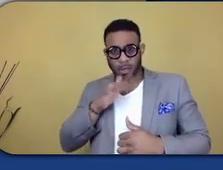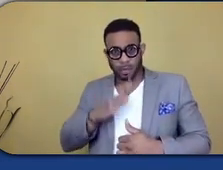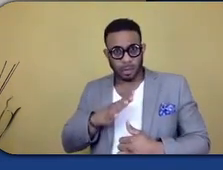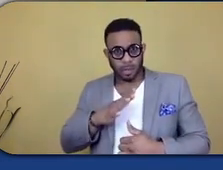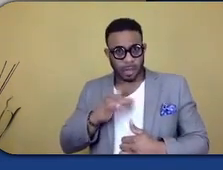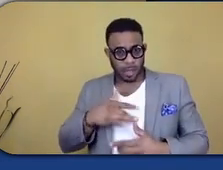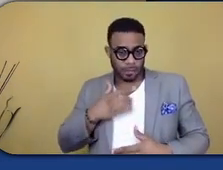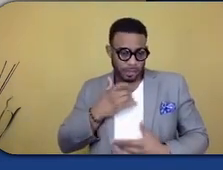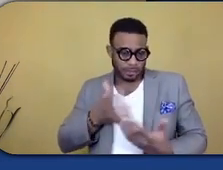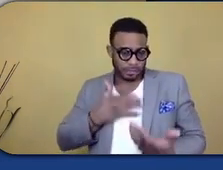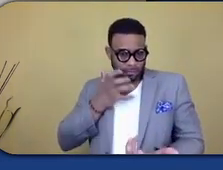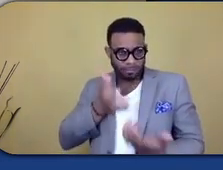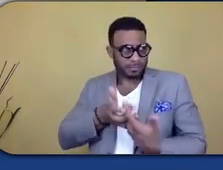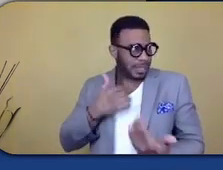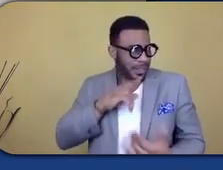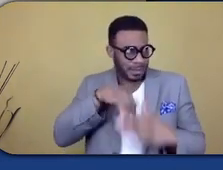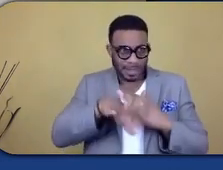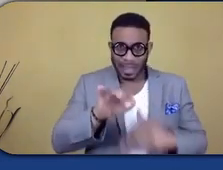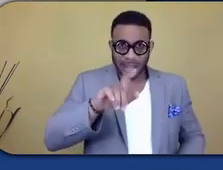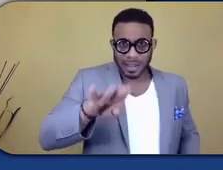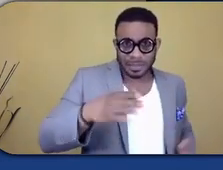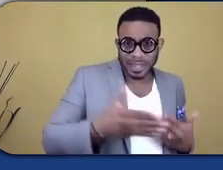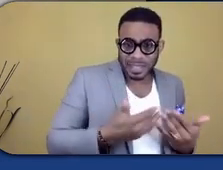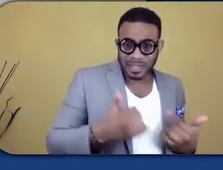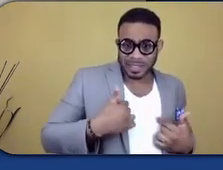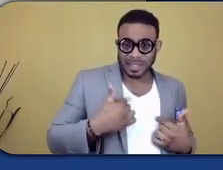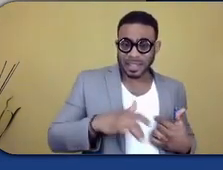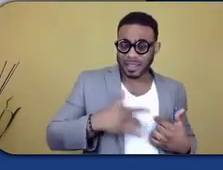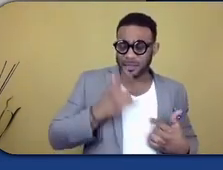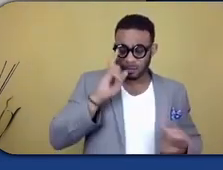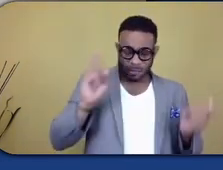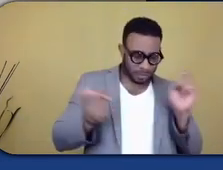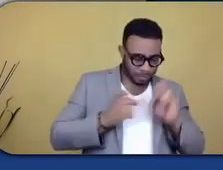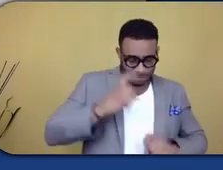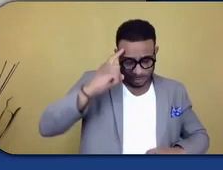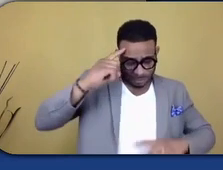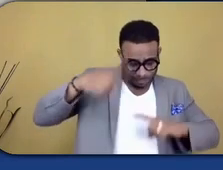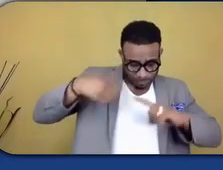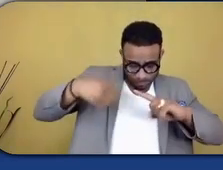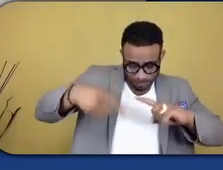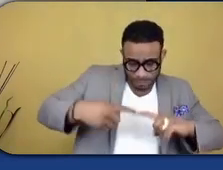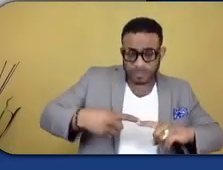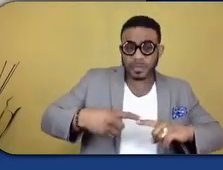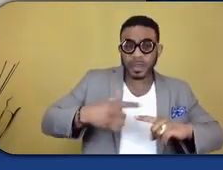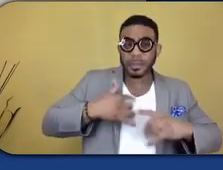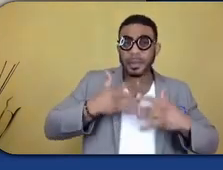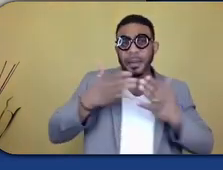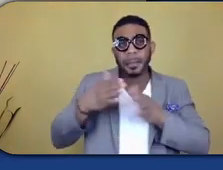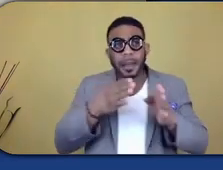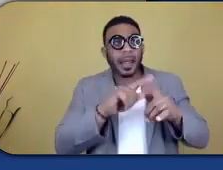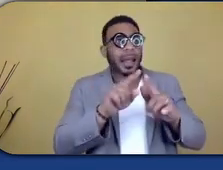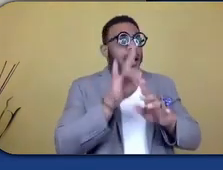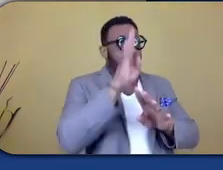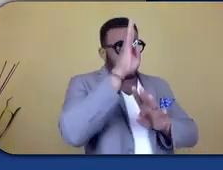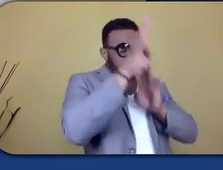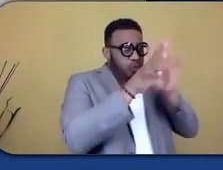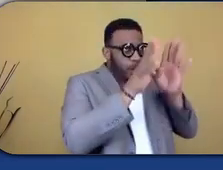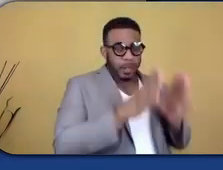like I so easily could have been in that club. And it really transformed my my path as a